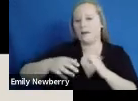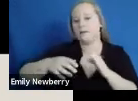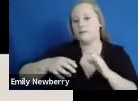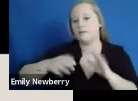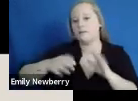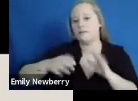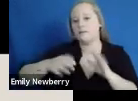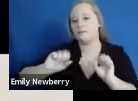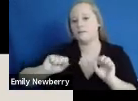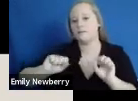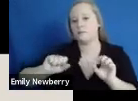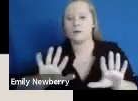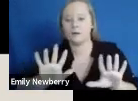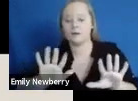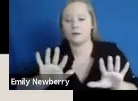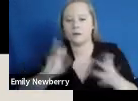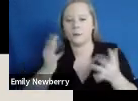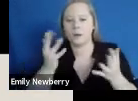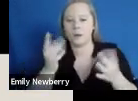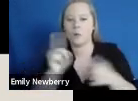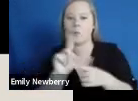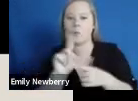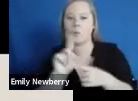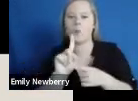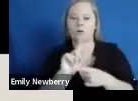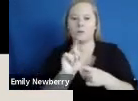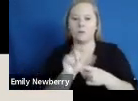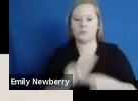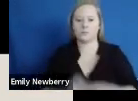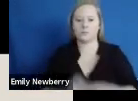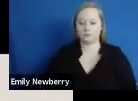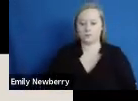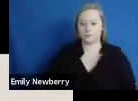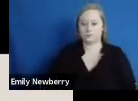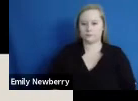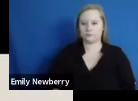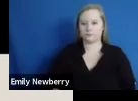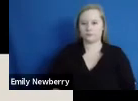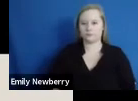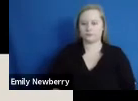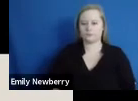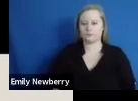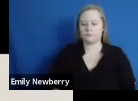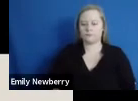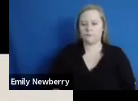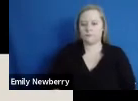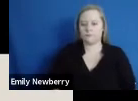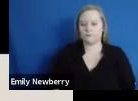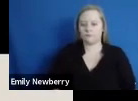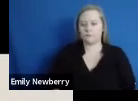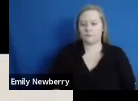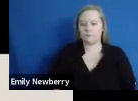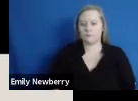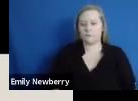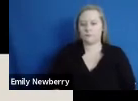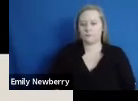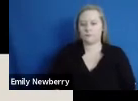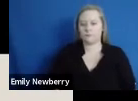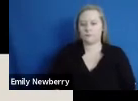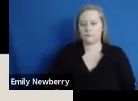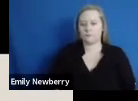get. Oh, I think we have one question here. Just a moment.